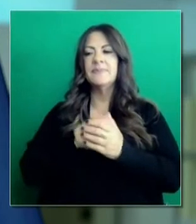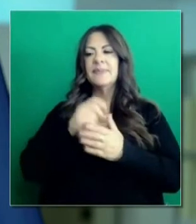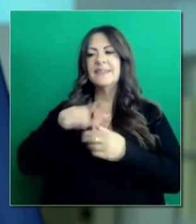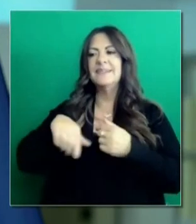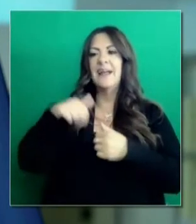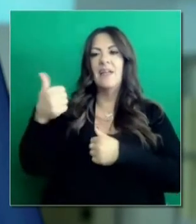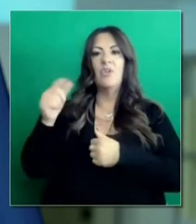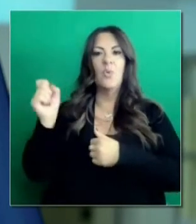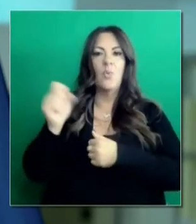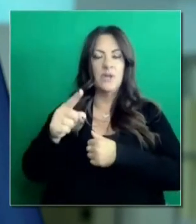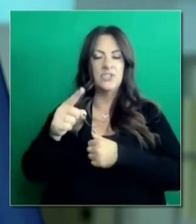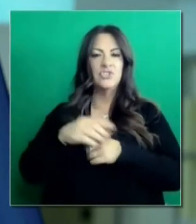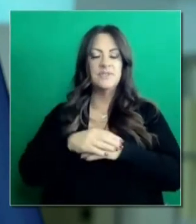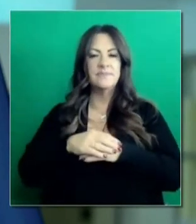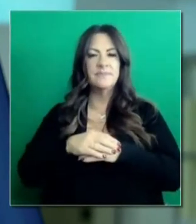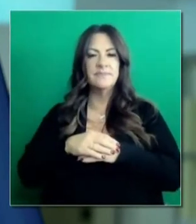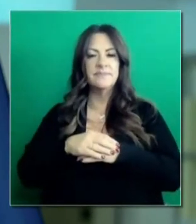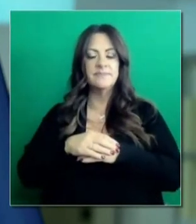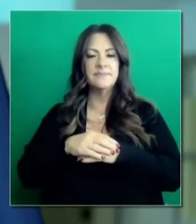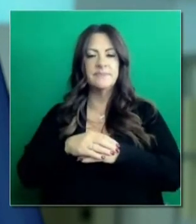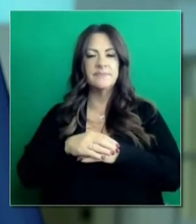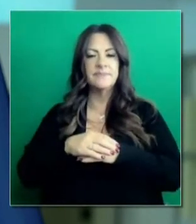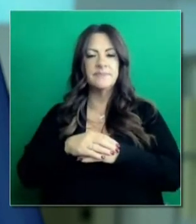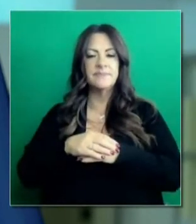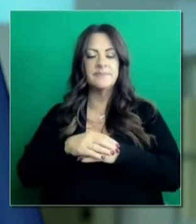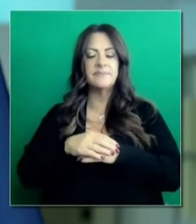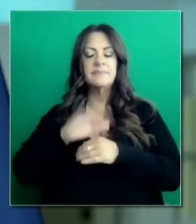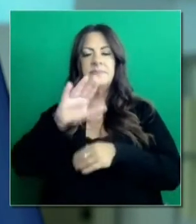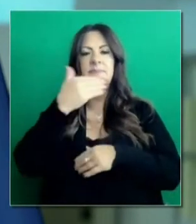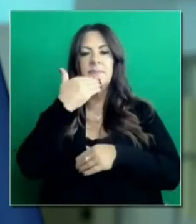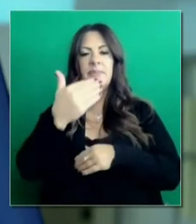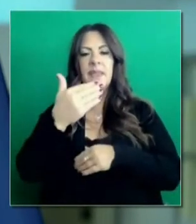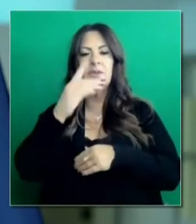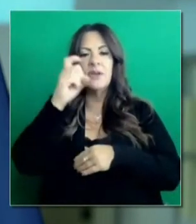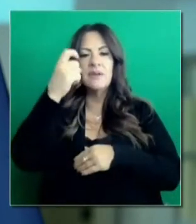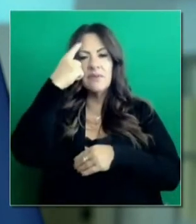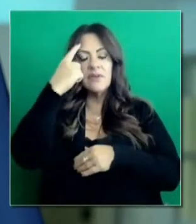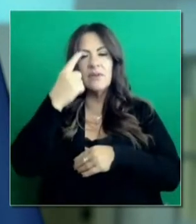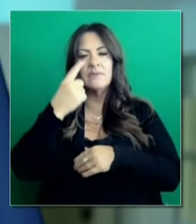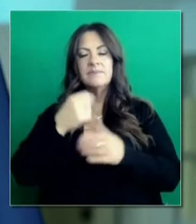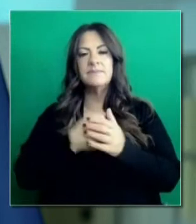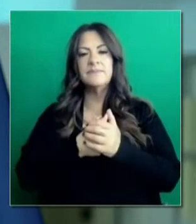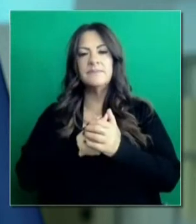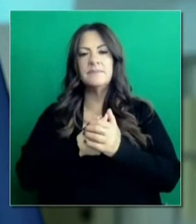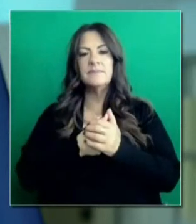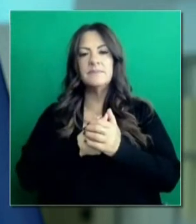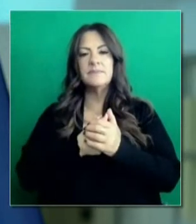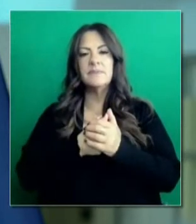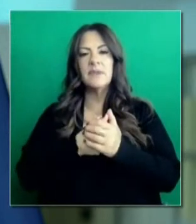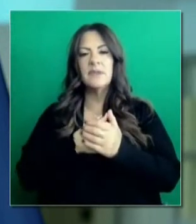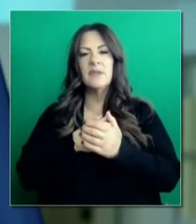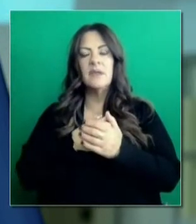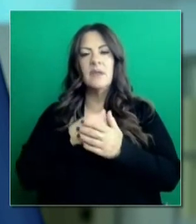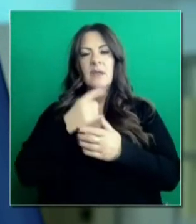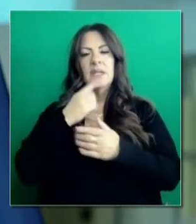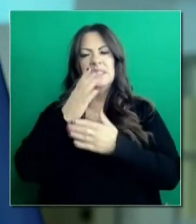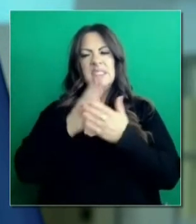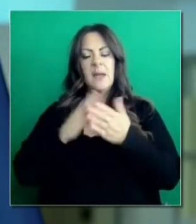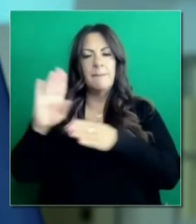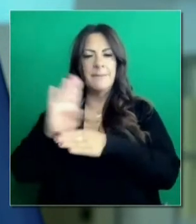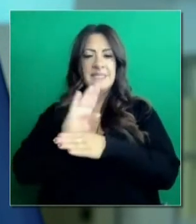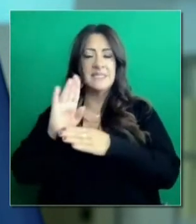Governor, thanks for taking our questions. I have mine is twofold. First, I reached out to the industries that are suing the state for decisions that are being